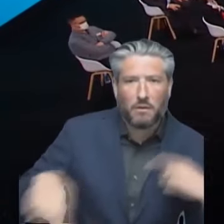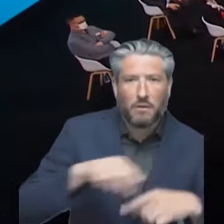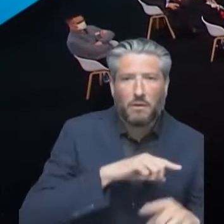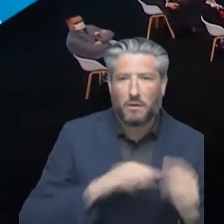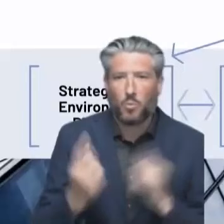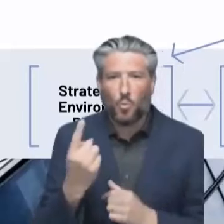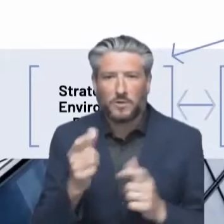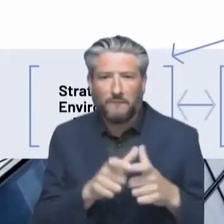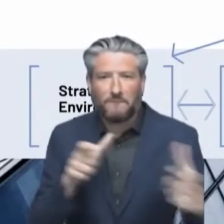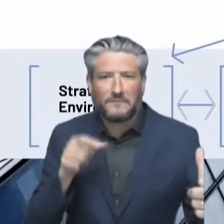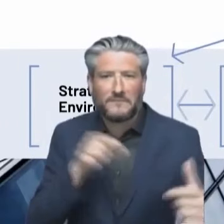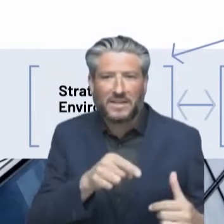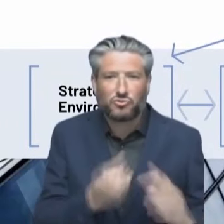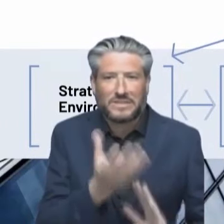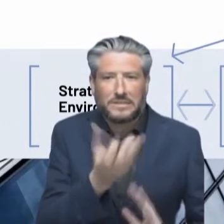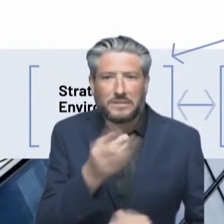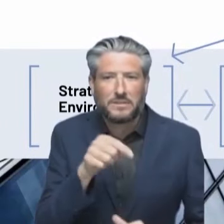let's talk about governance.